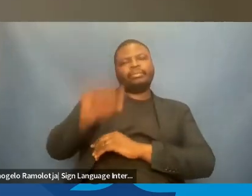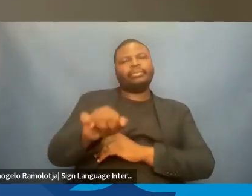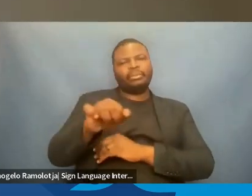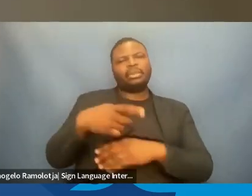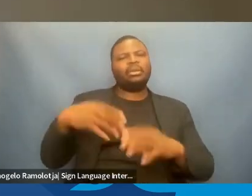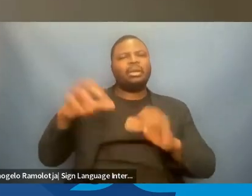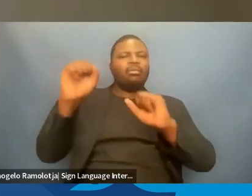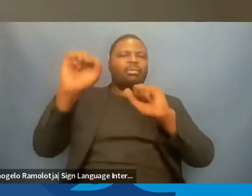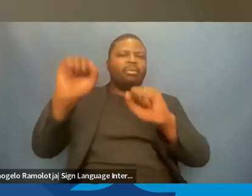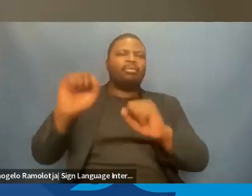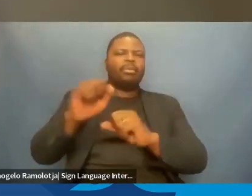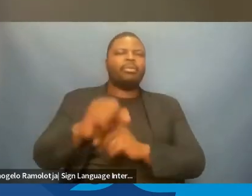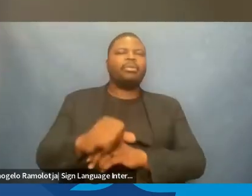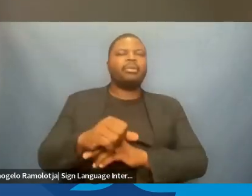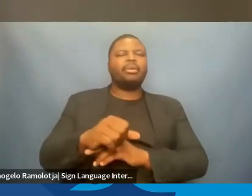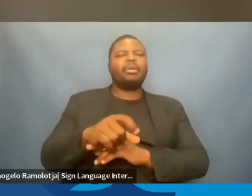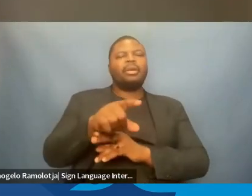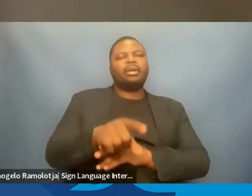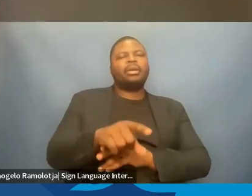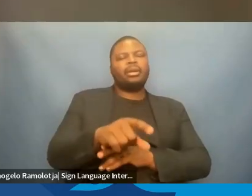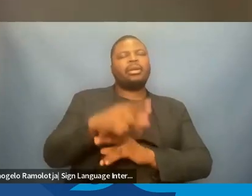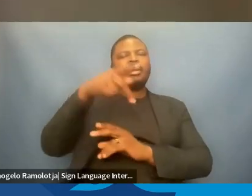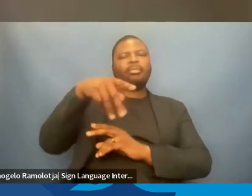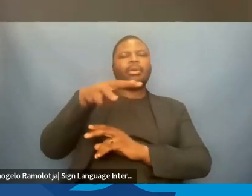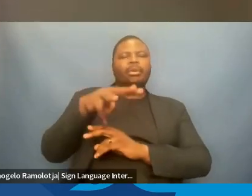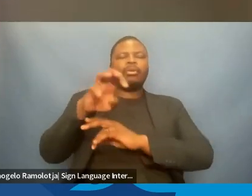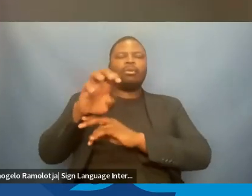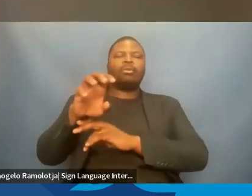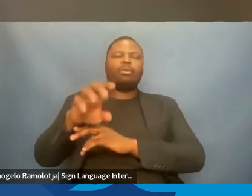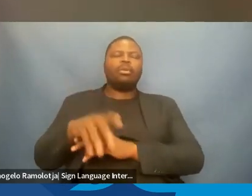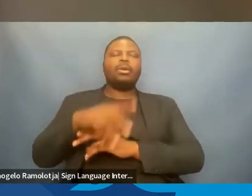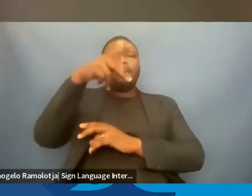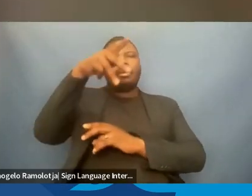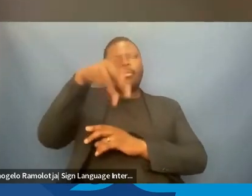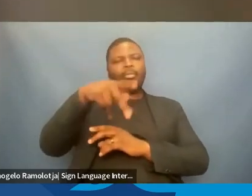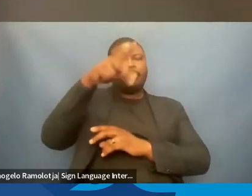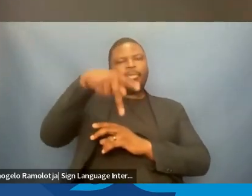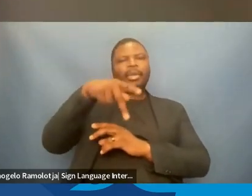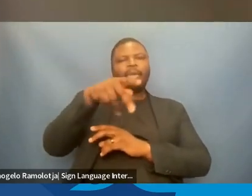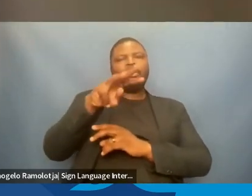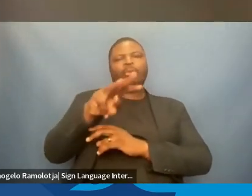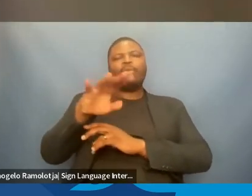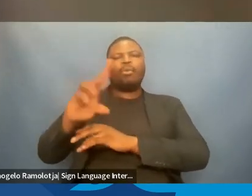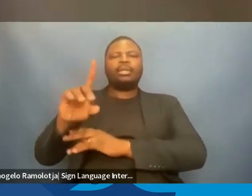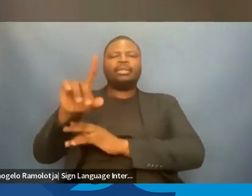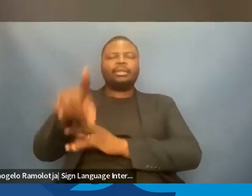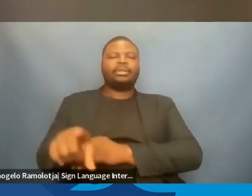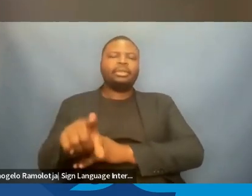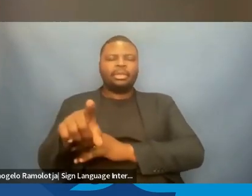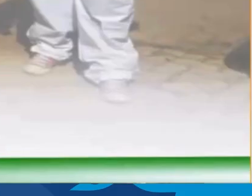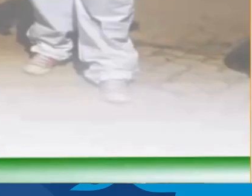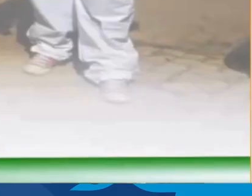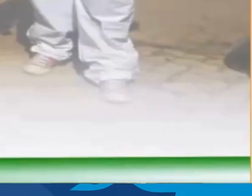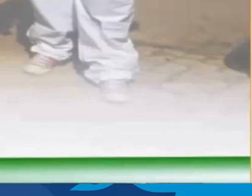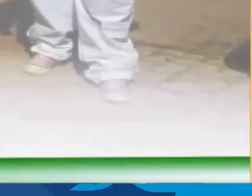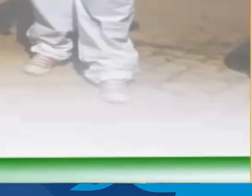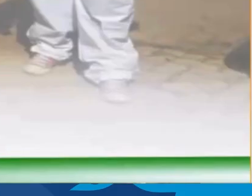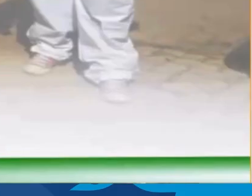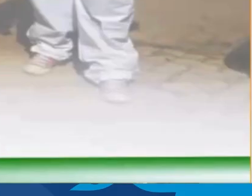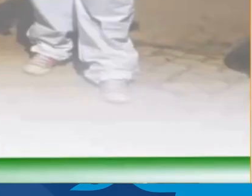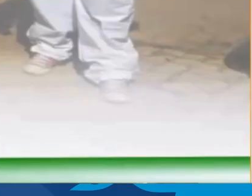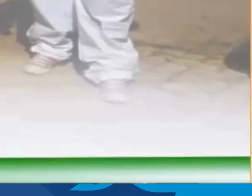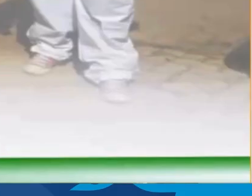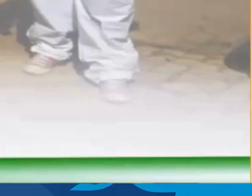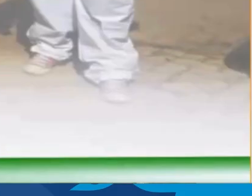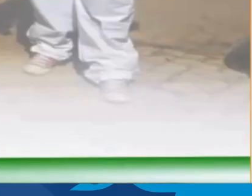regarding the P-word subsector or the P-word sector's call for action. Reginald, over to you. Good day, colleagues